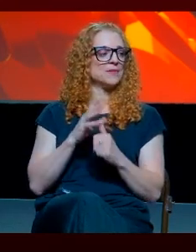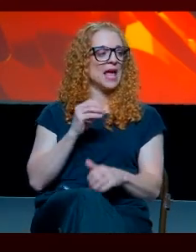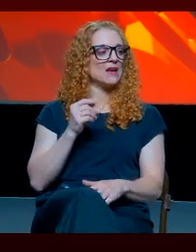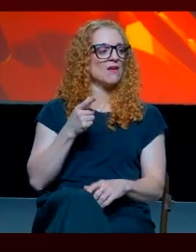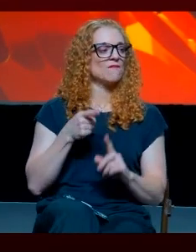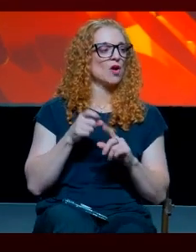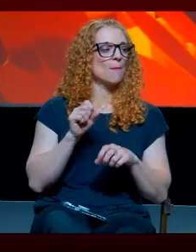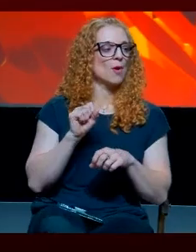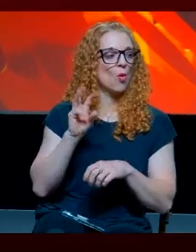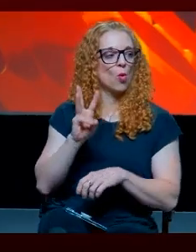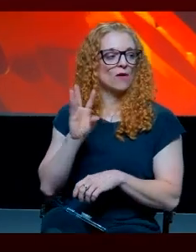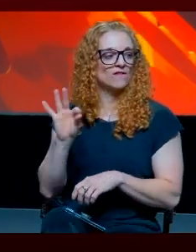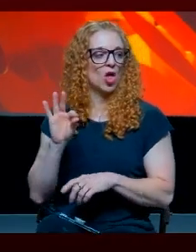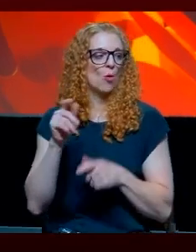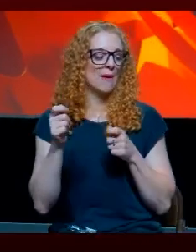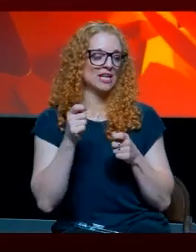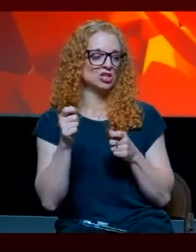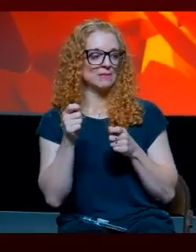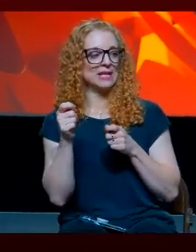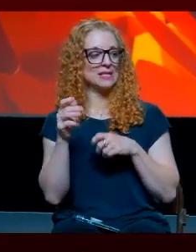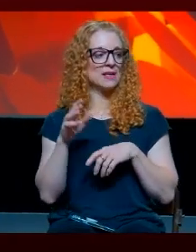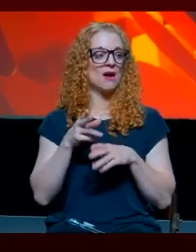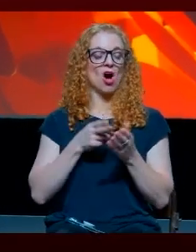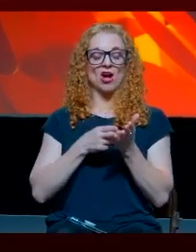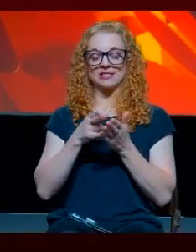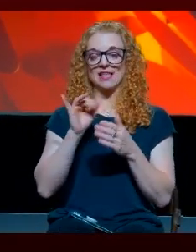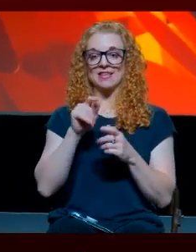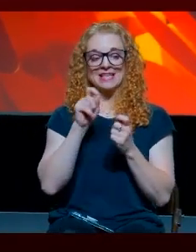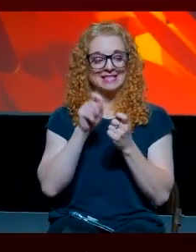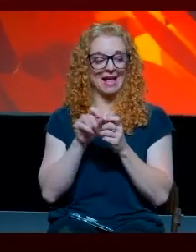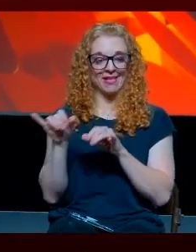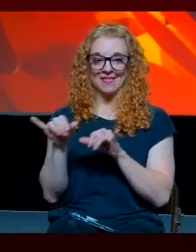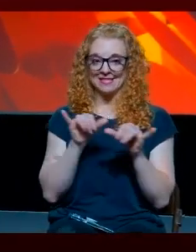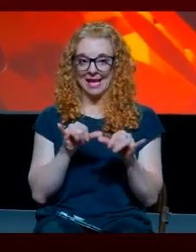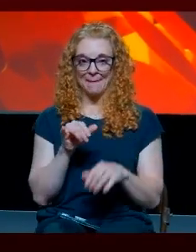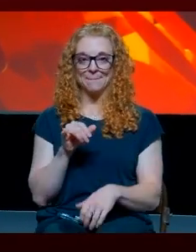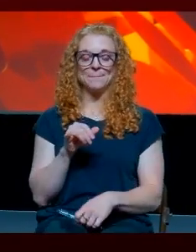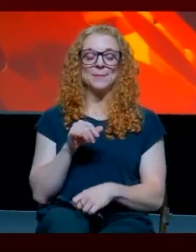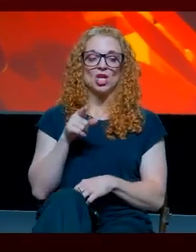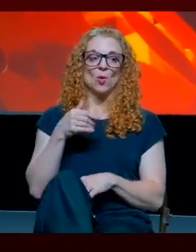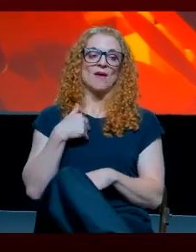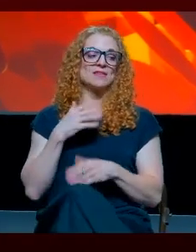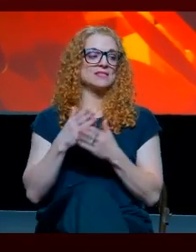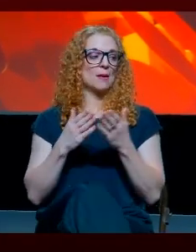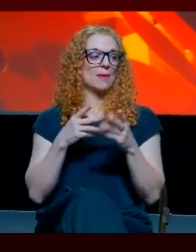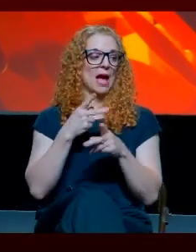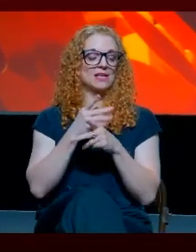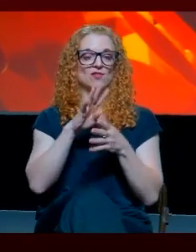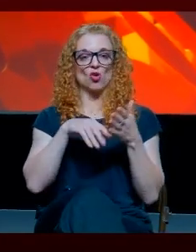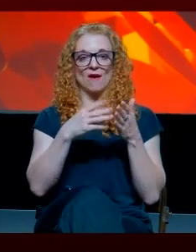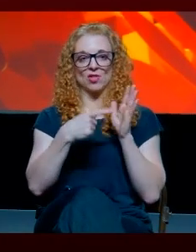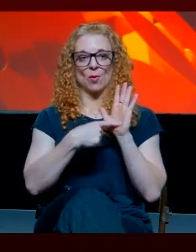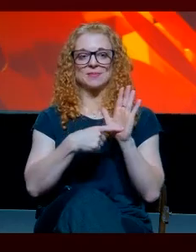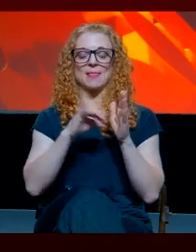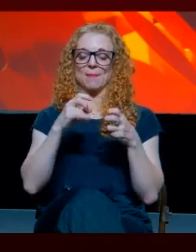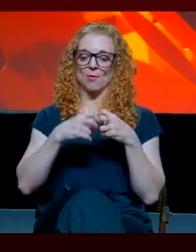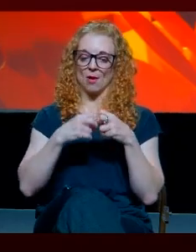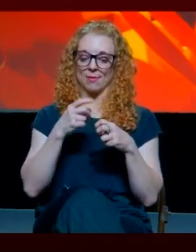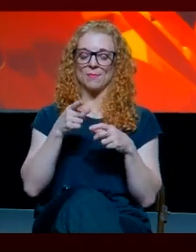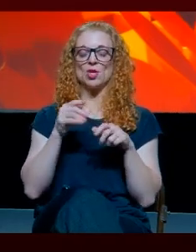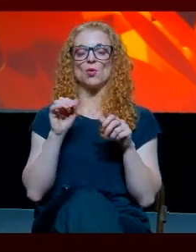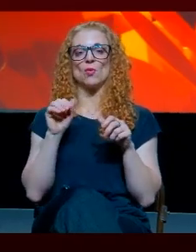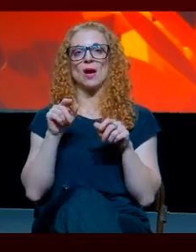a workload management, honestly, it's exactly the same. You have some type of graph that represents the problem. You